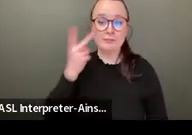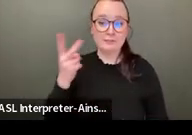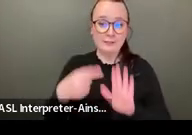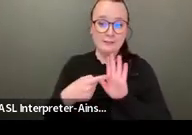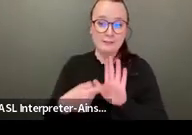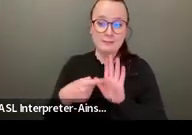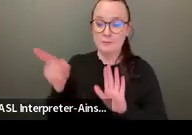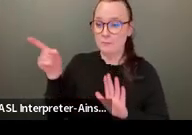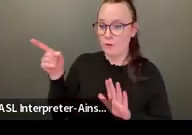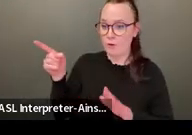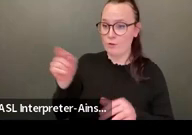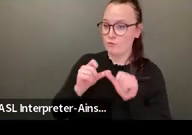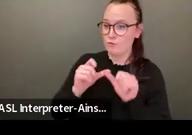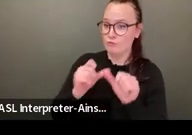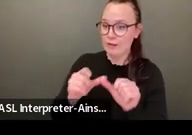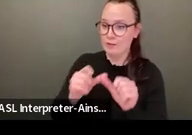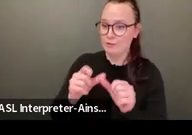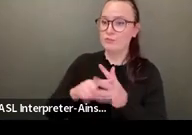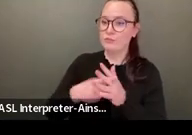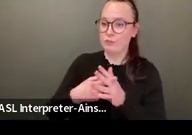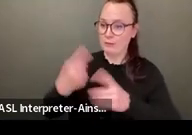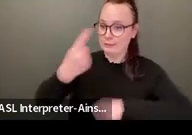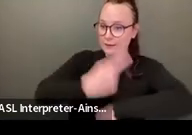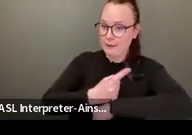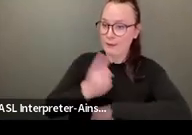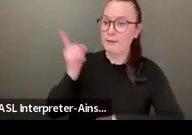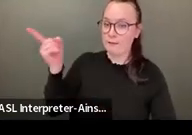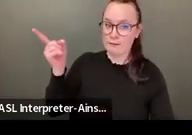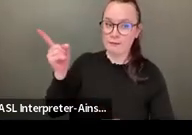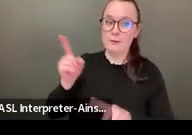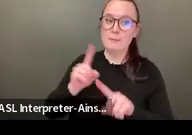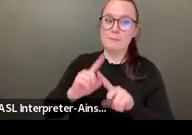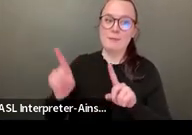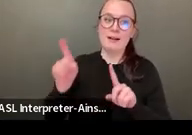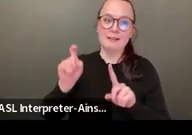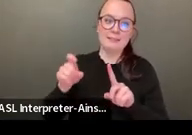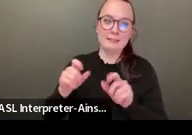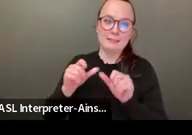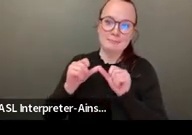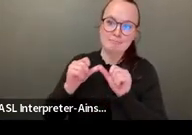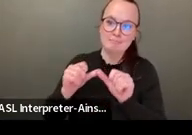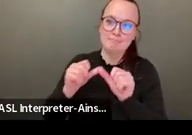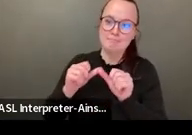started 1/16/2022, but it can only run until